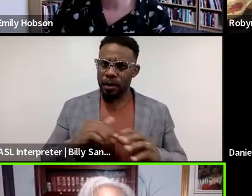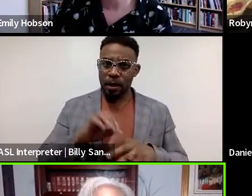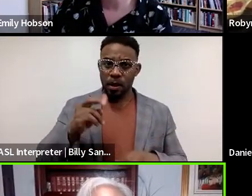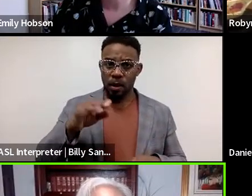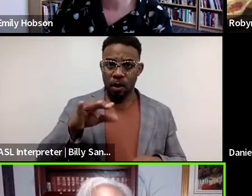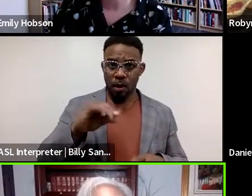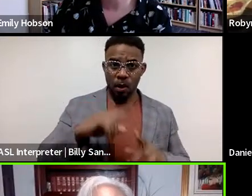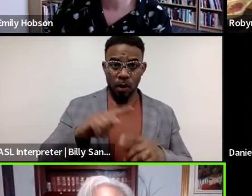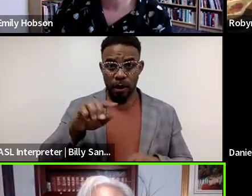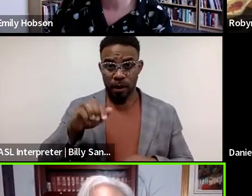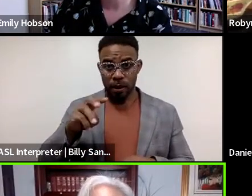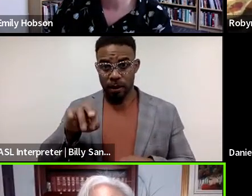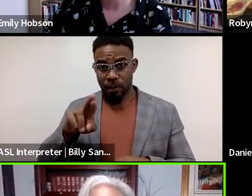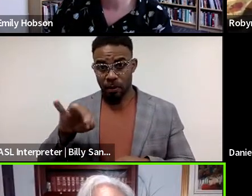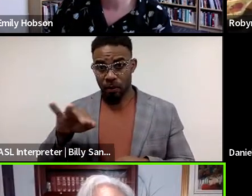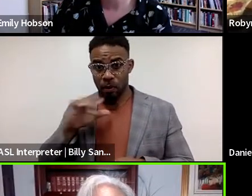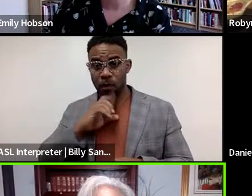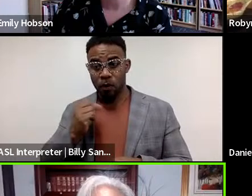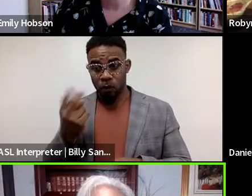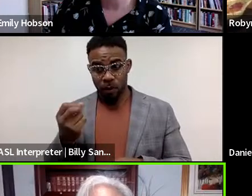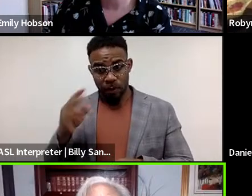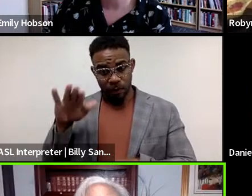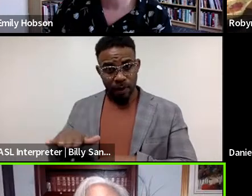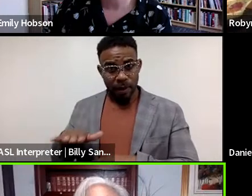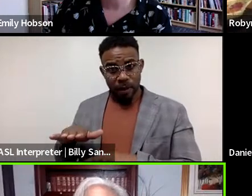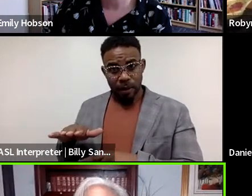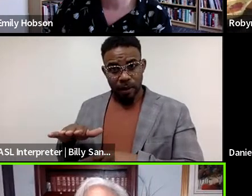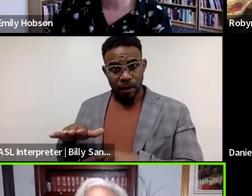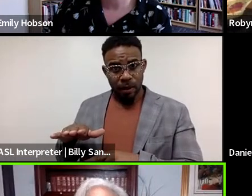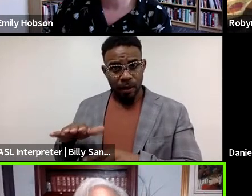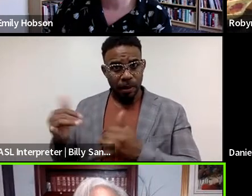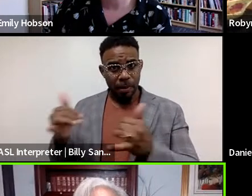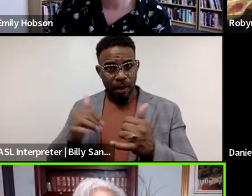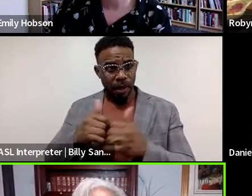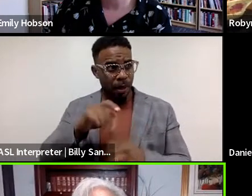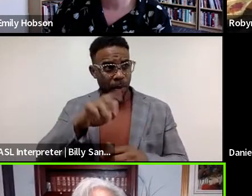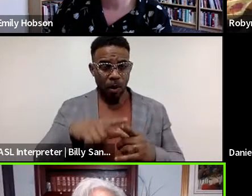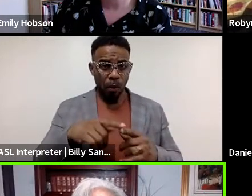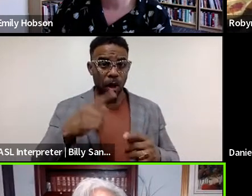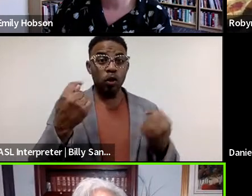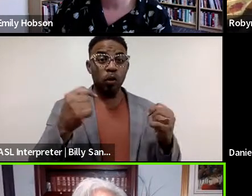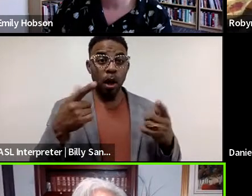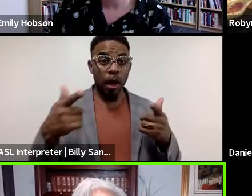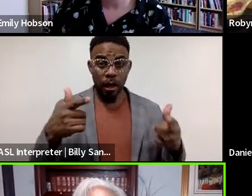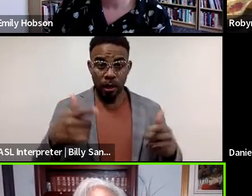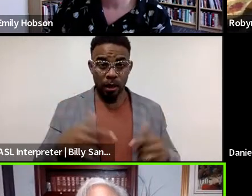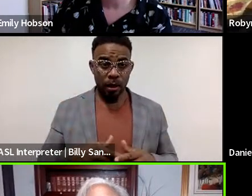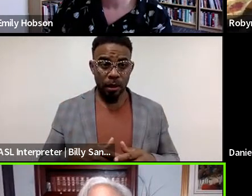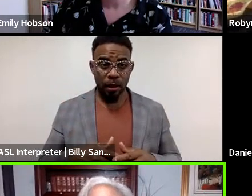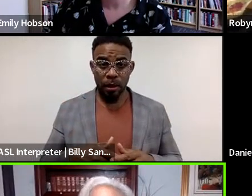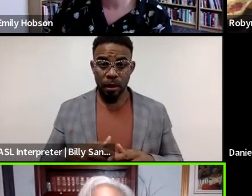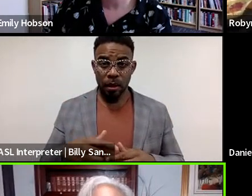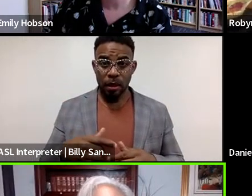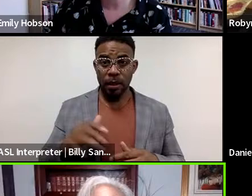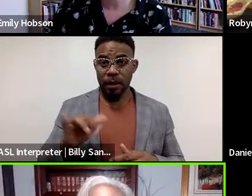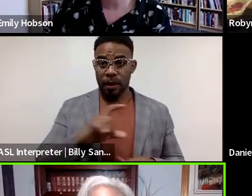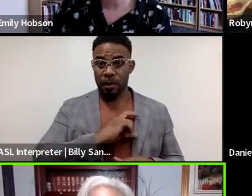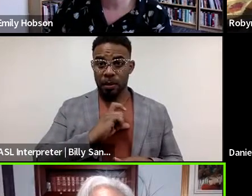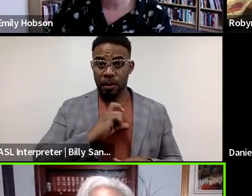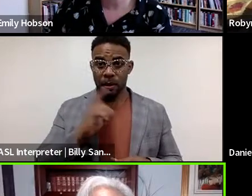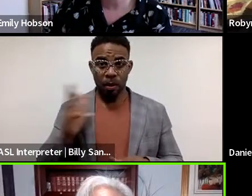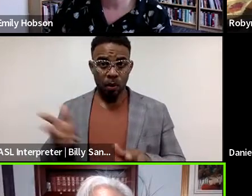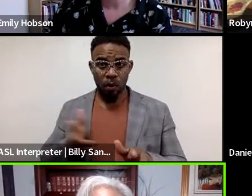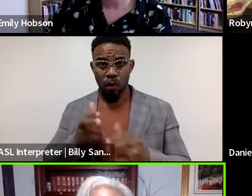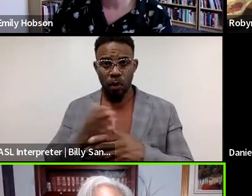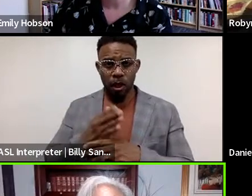Ohio, when Tamir Rice, who's a 12-year-old child, is playing in the park with a toy gun, that the police roll up